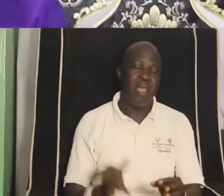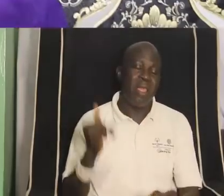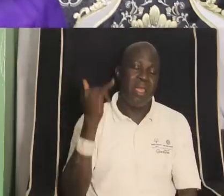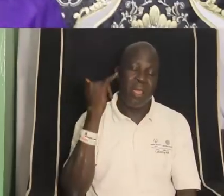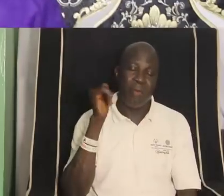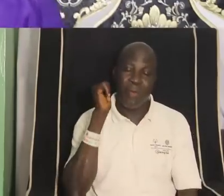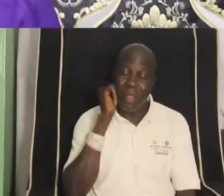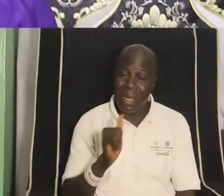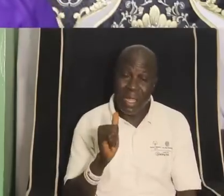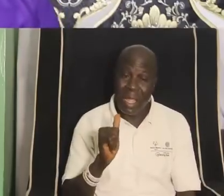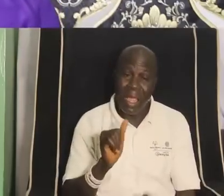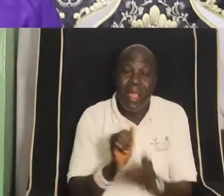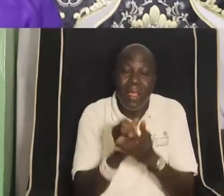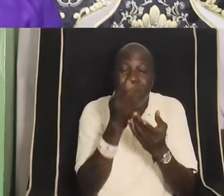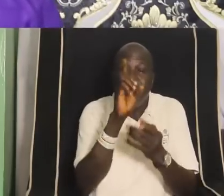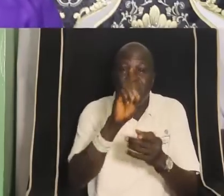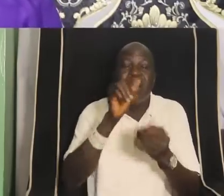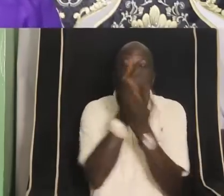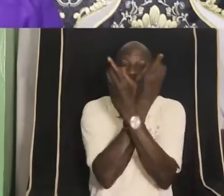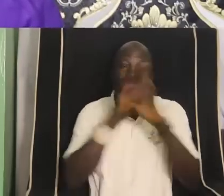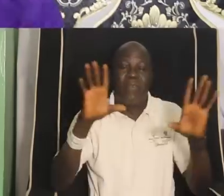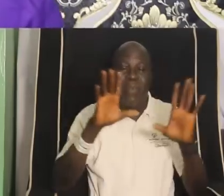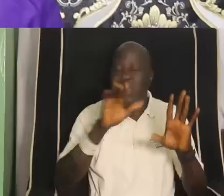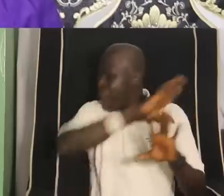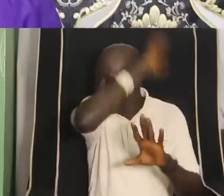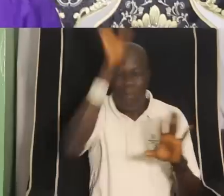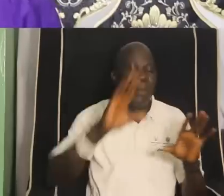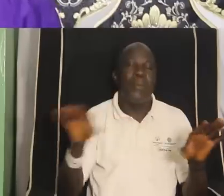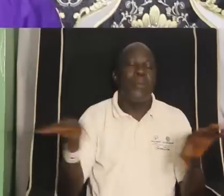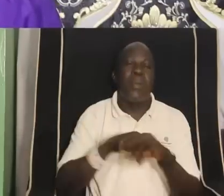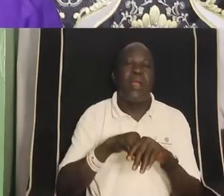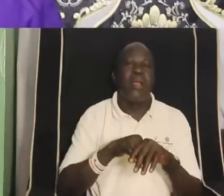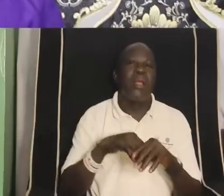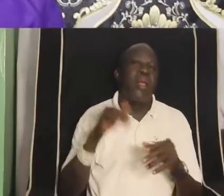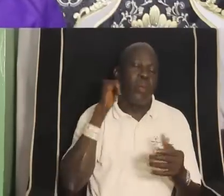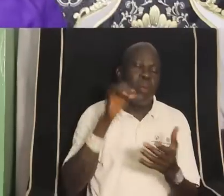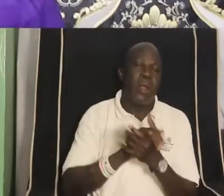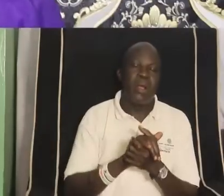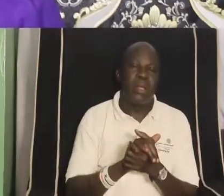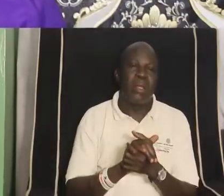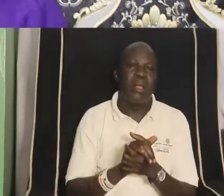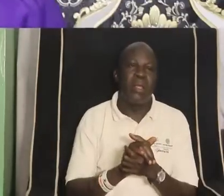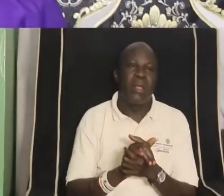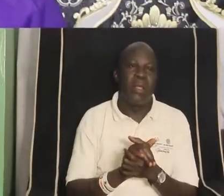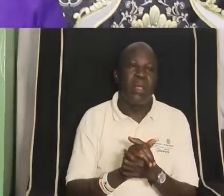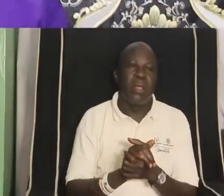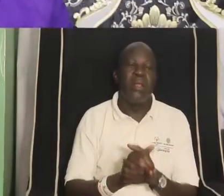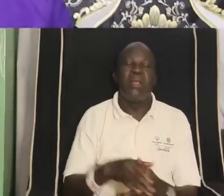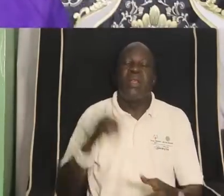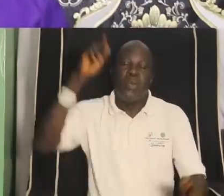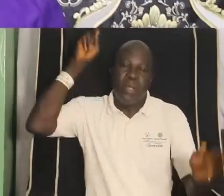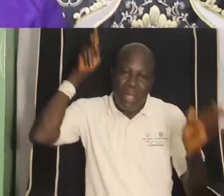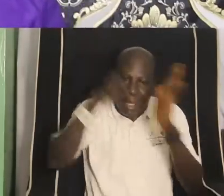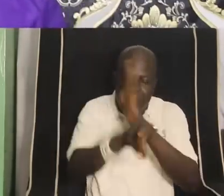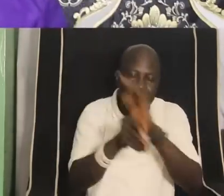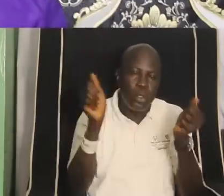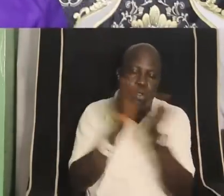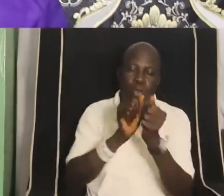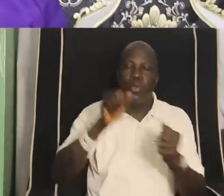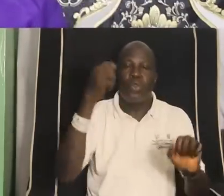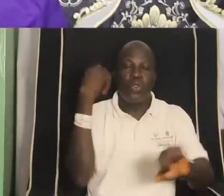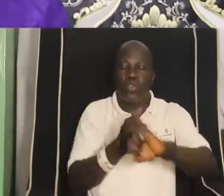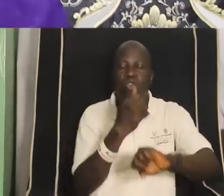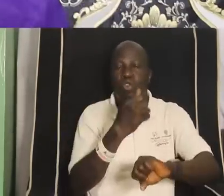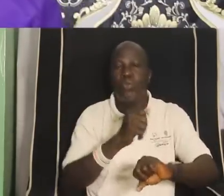ti disfagin. If a woman has been disflowered. Kò lè lọ́kọ mọ́. She can never get husband again. Oh, wọ́n á tilẹ̀ sọ lókùtà pa. They will even stone her to